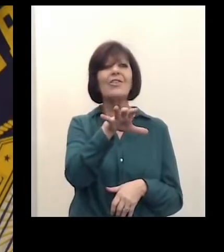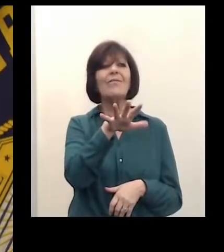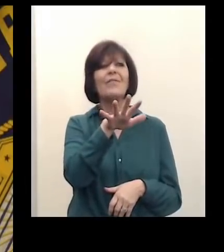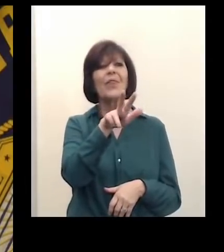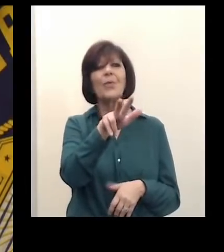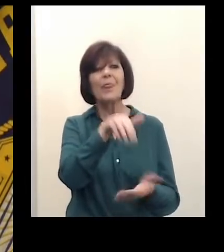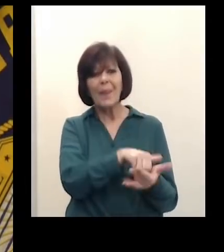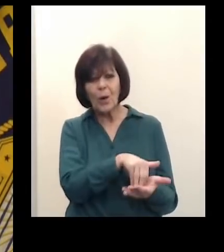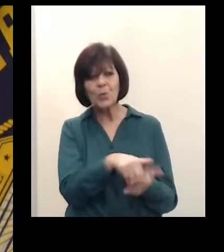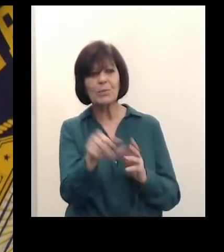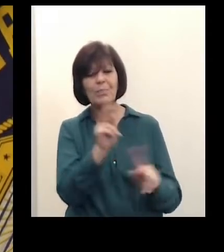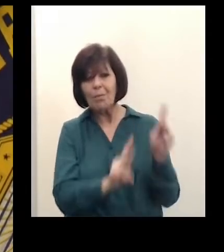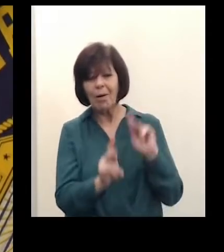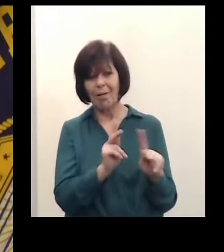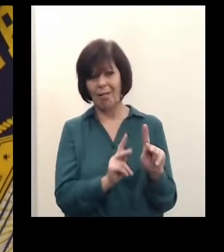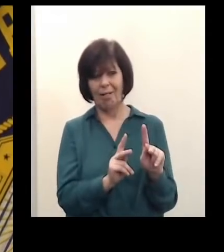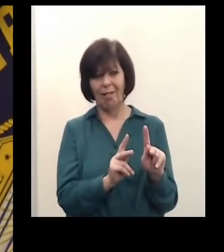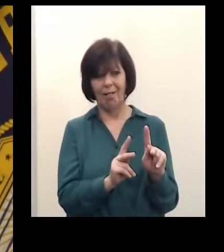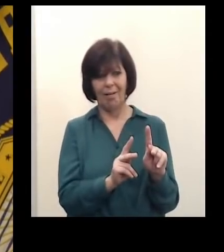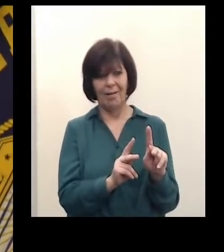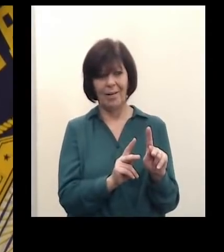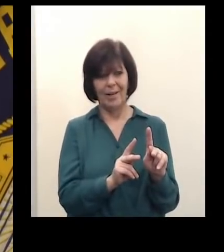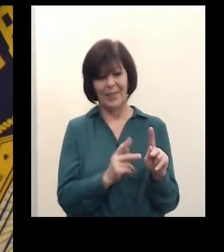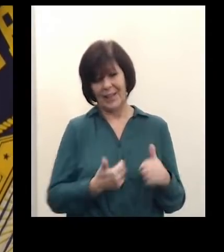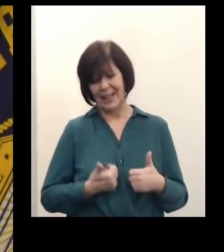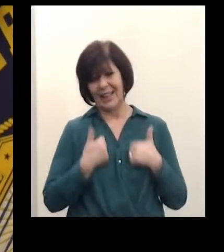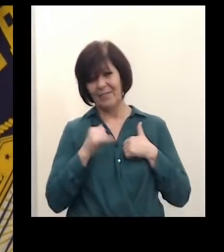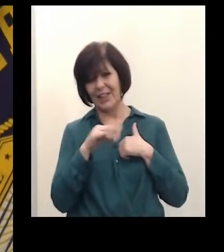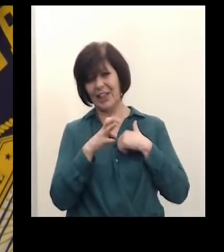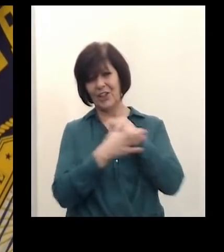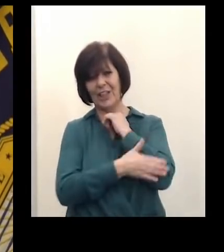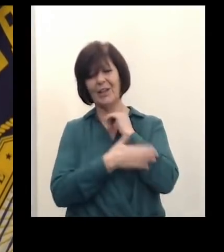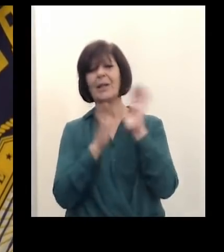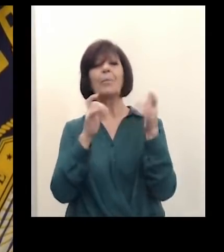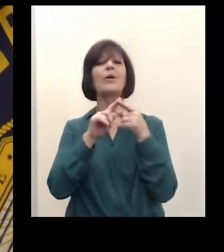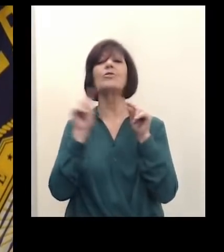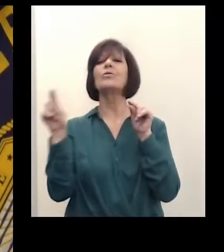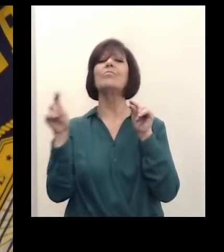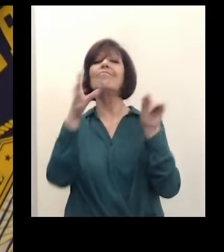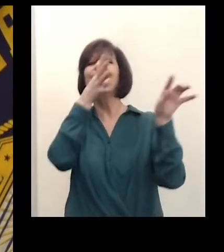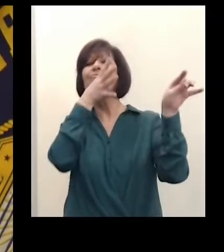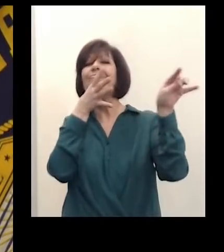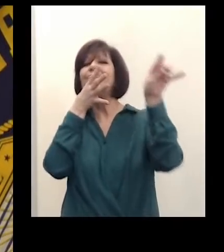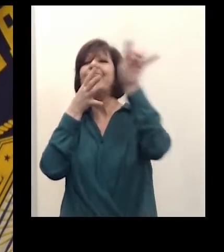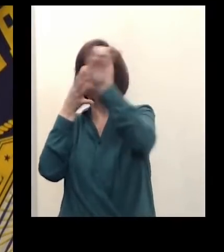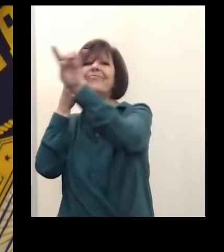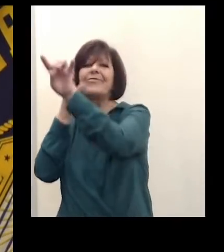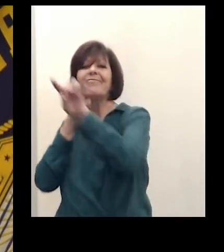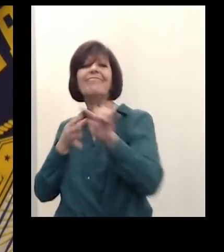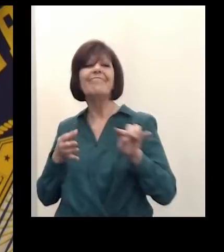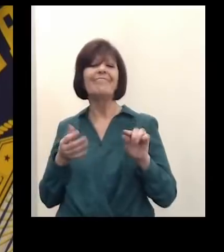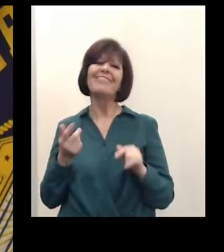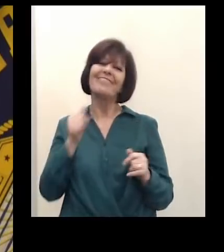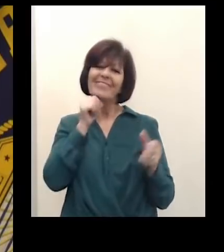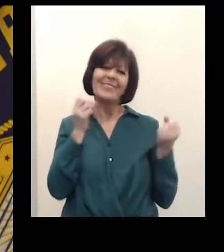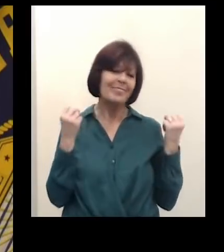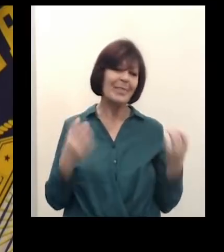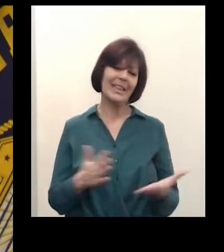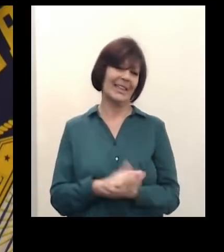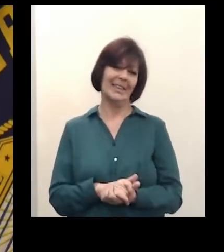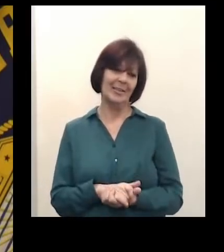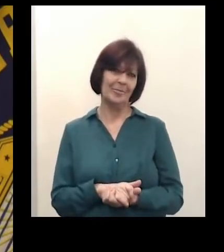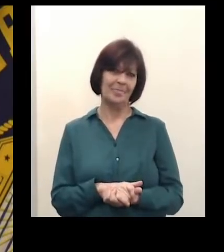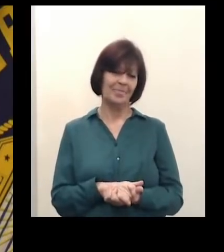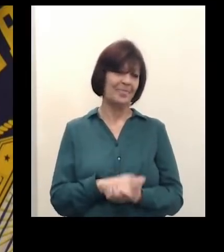953,000 people plus that live in Erie County, as compared to some of the other counties in Western New York where it's like 60 or